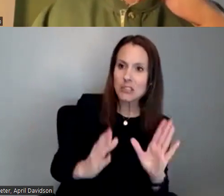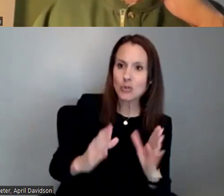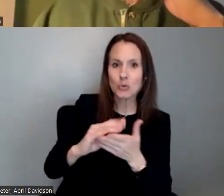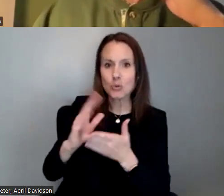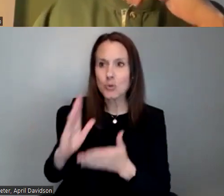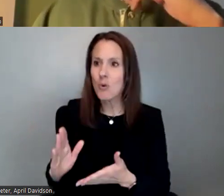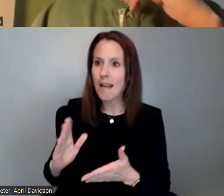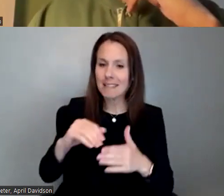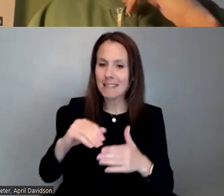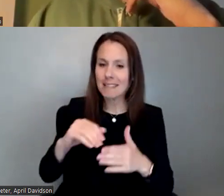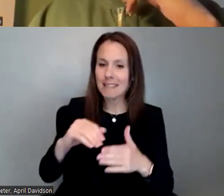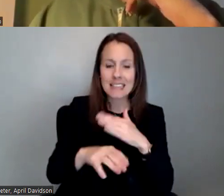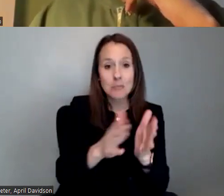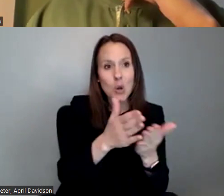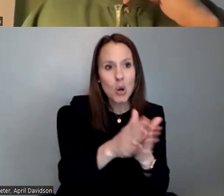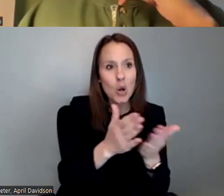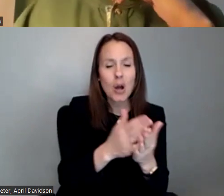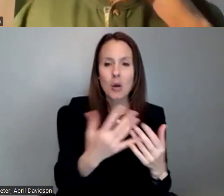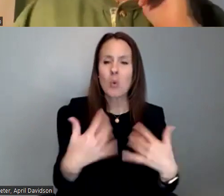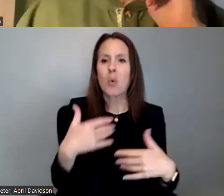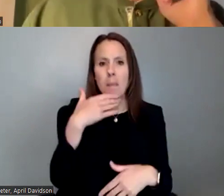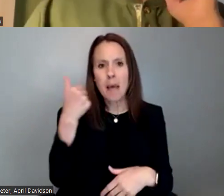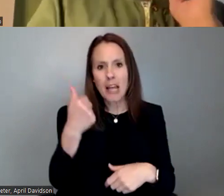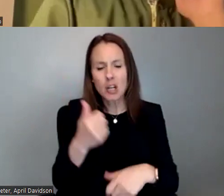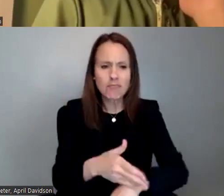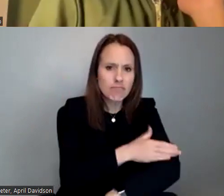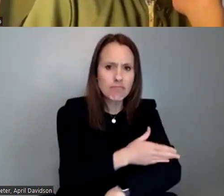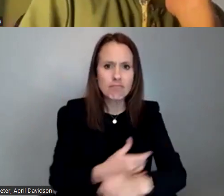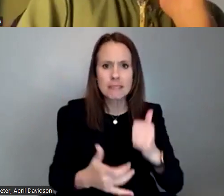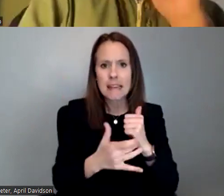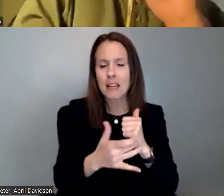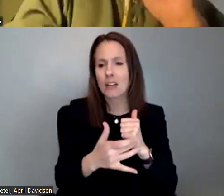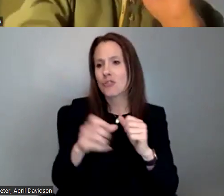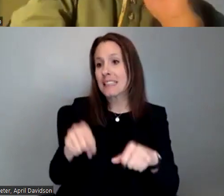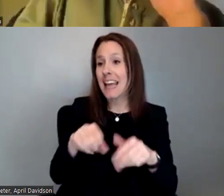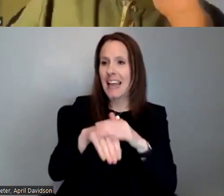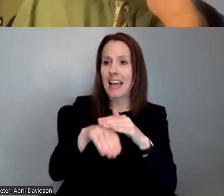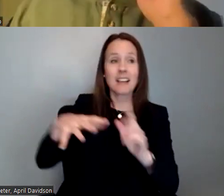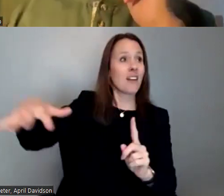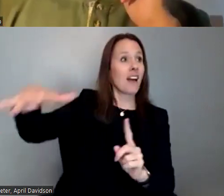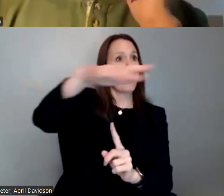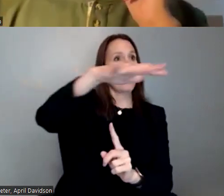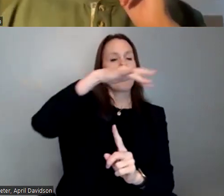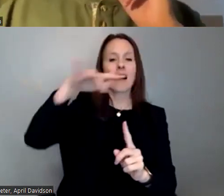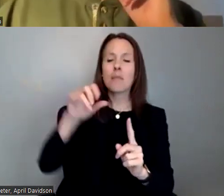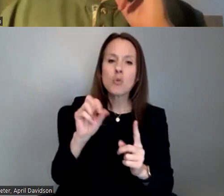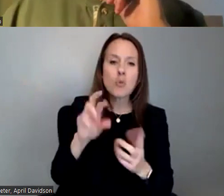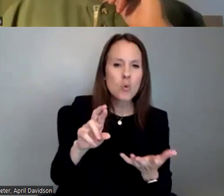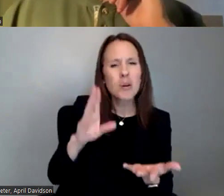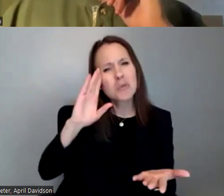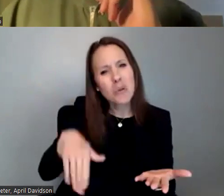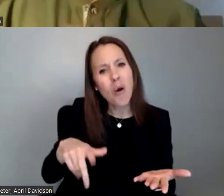access textbooks more efficiently, to be able to access their environment, or to be able to,